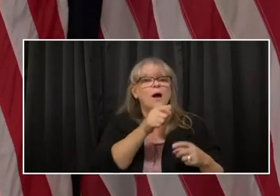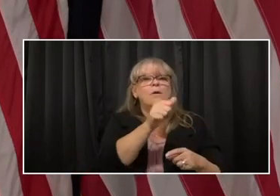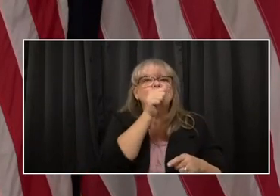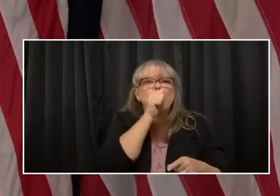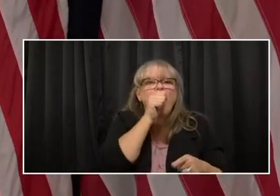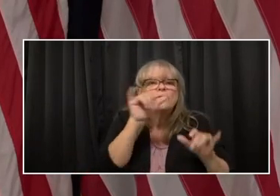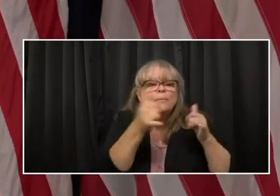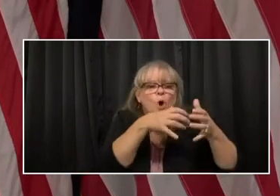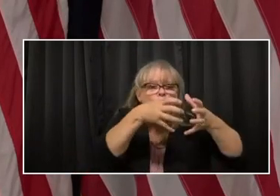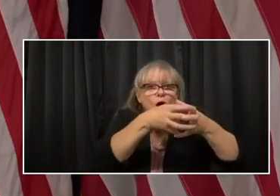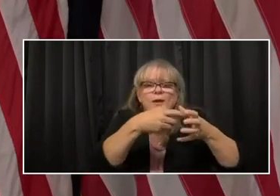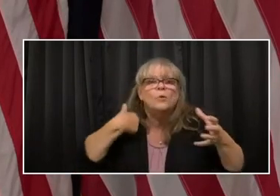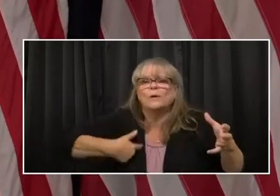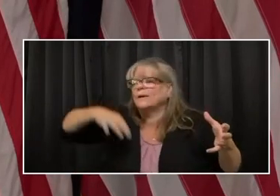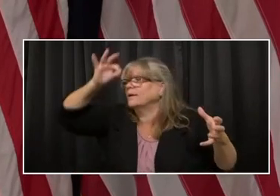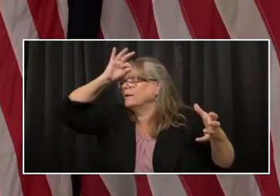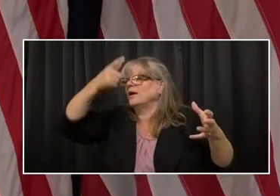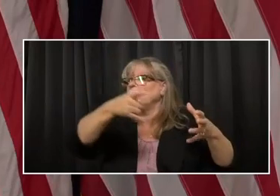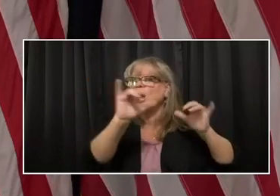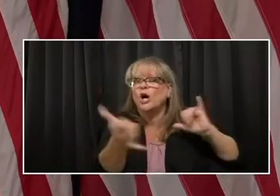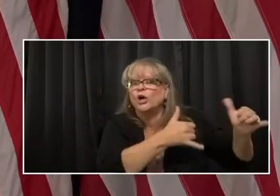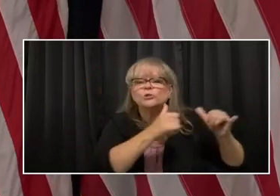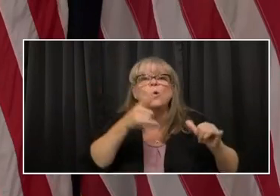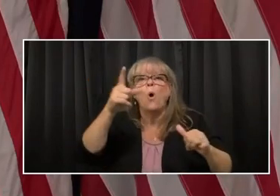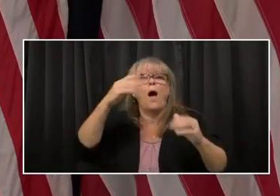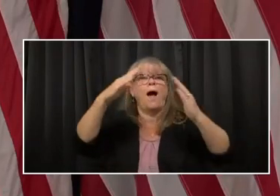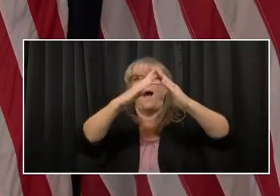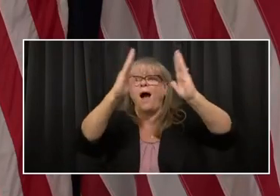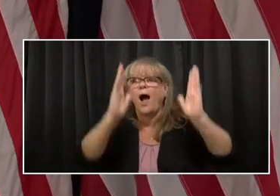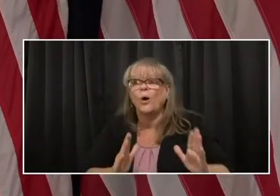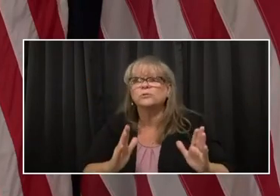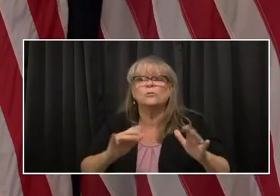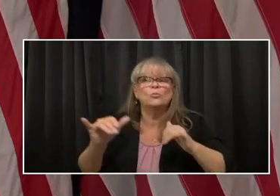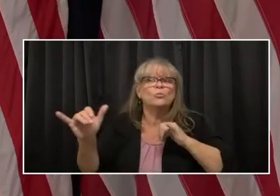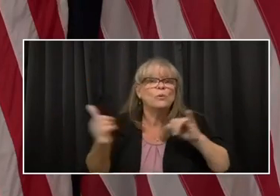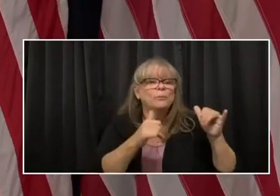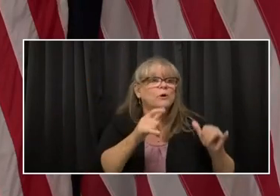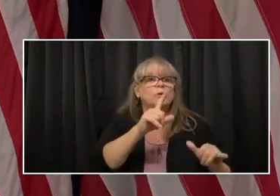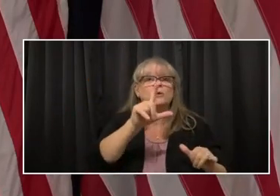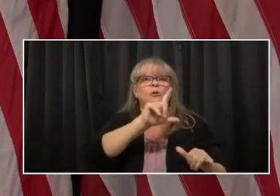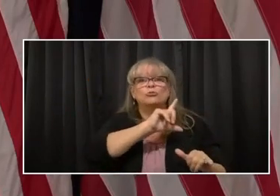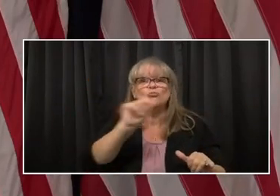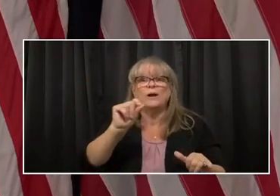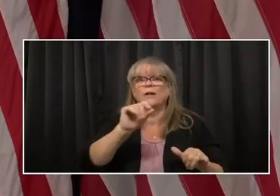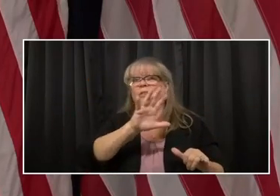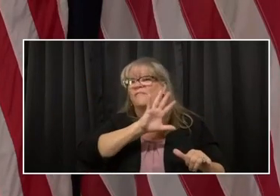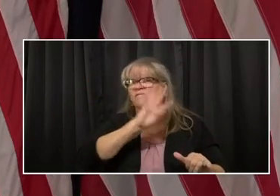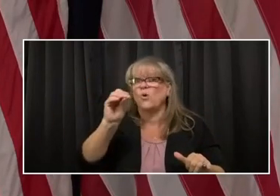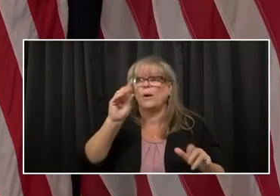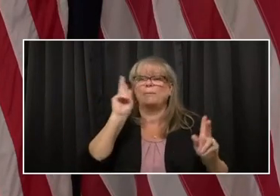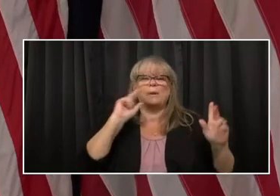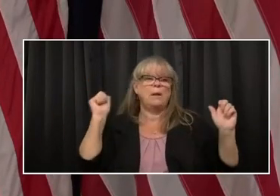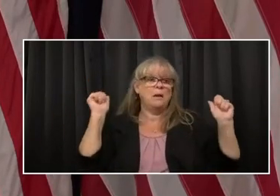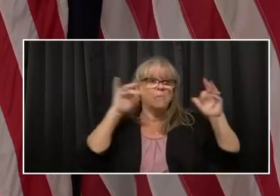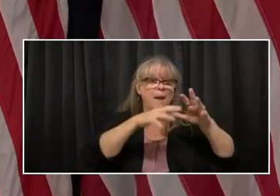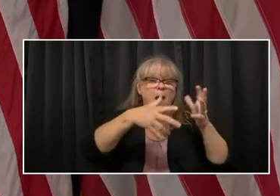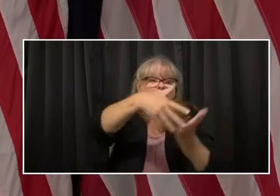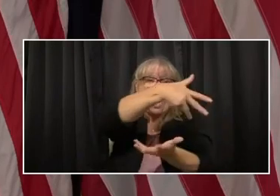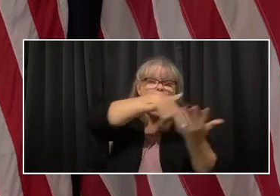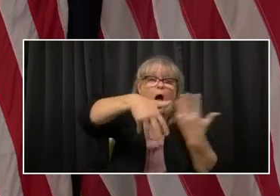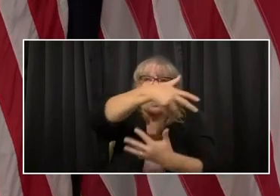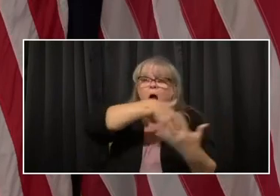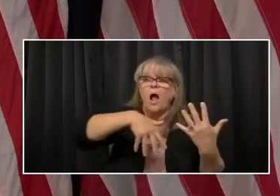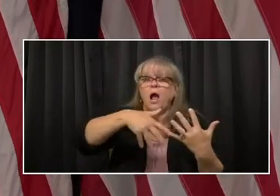120 people, no social distancing. A lot of the municipalities, Boulder, Grand Junction,